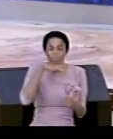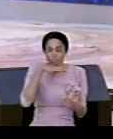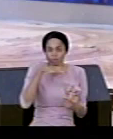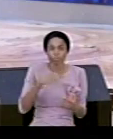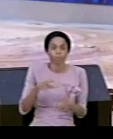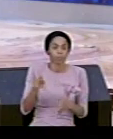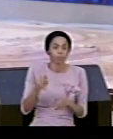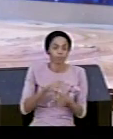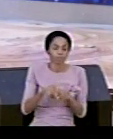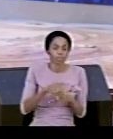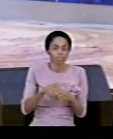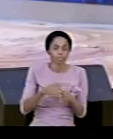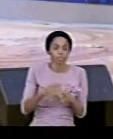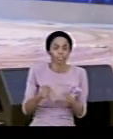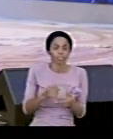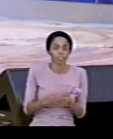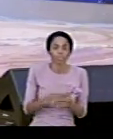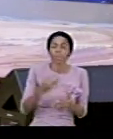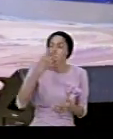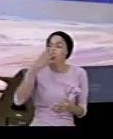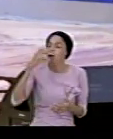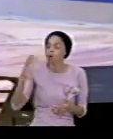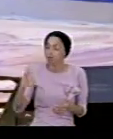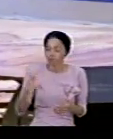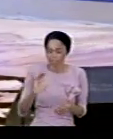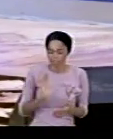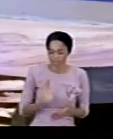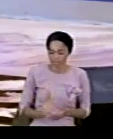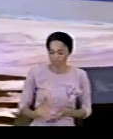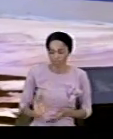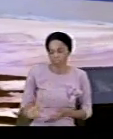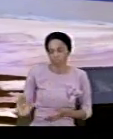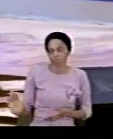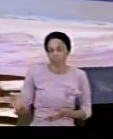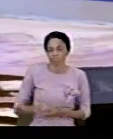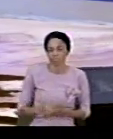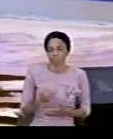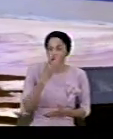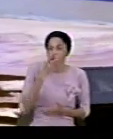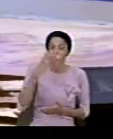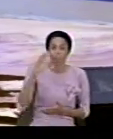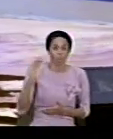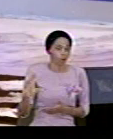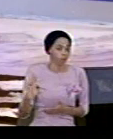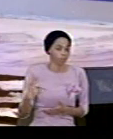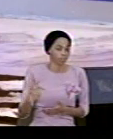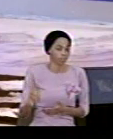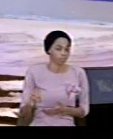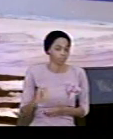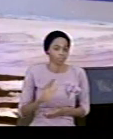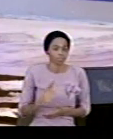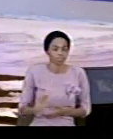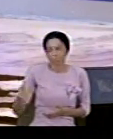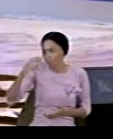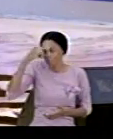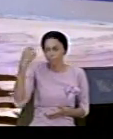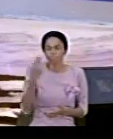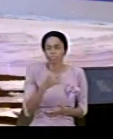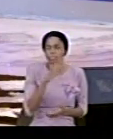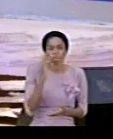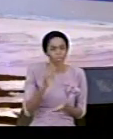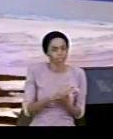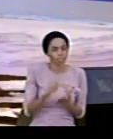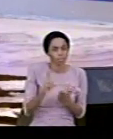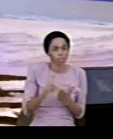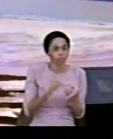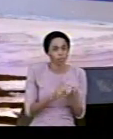Cursed children. Cursed children. because they are lawless and they have